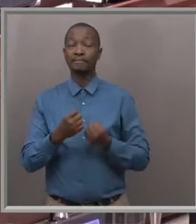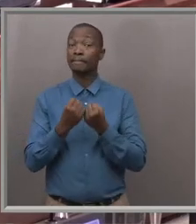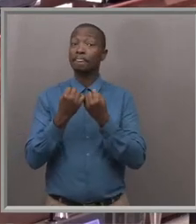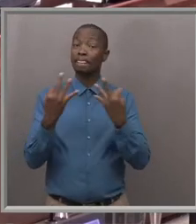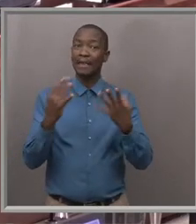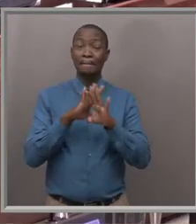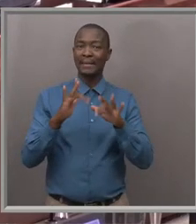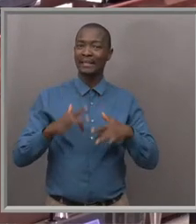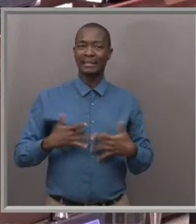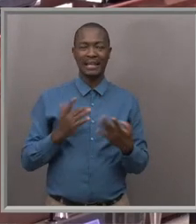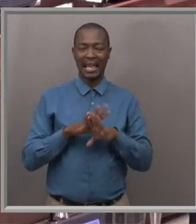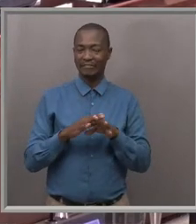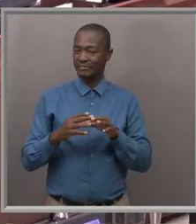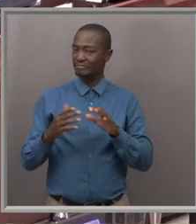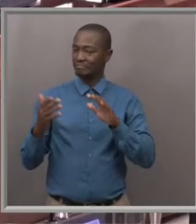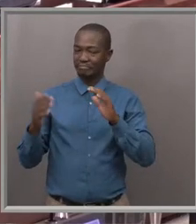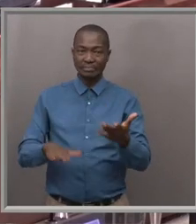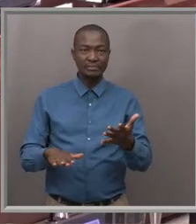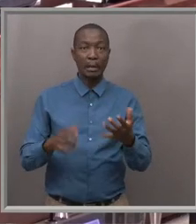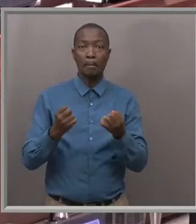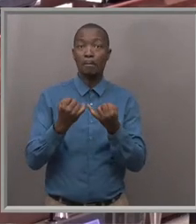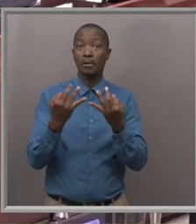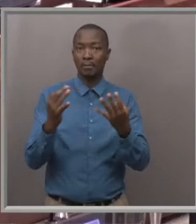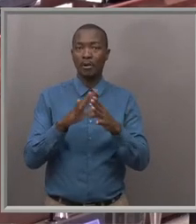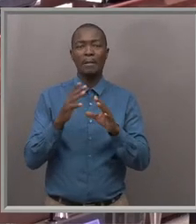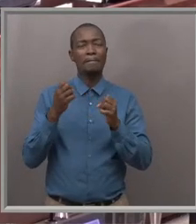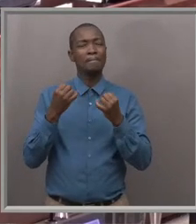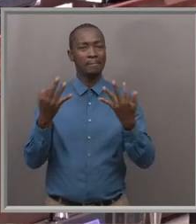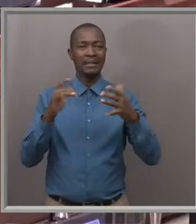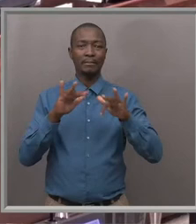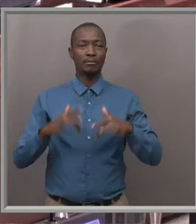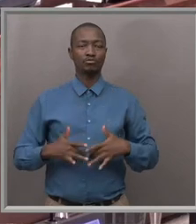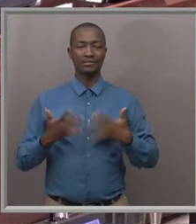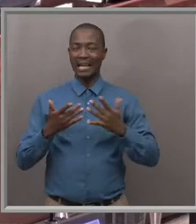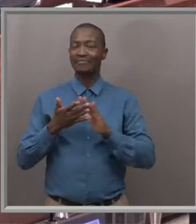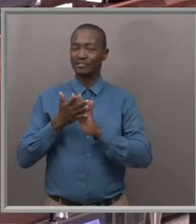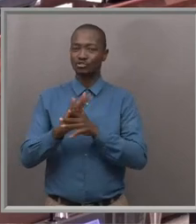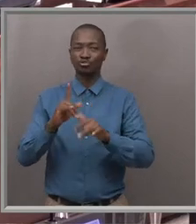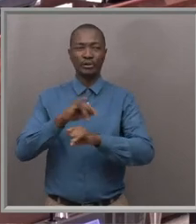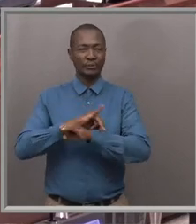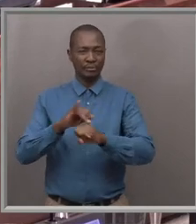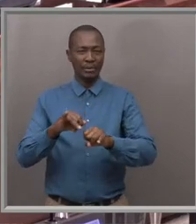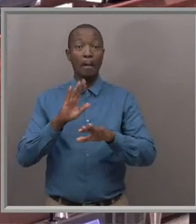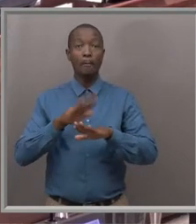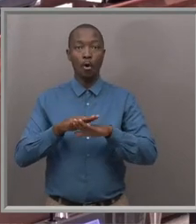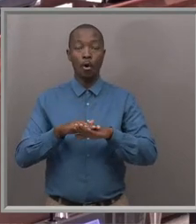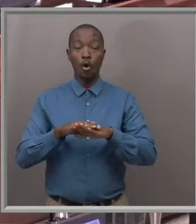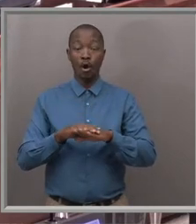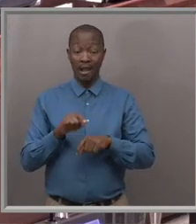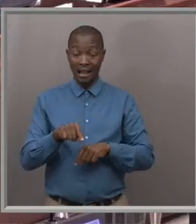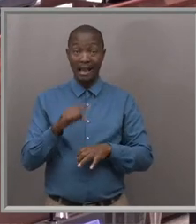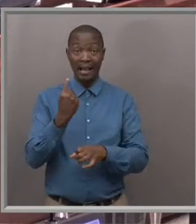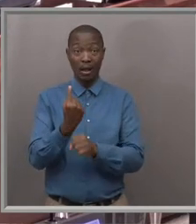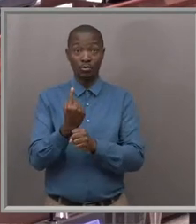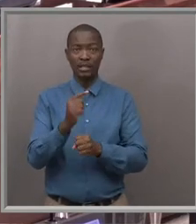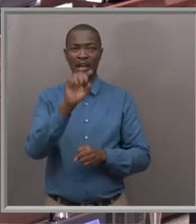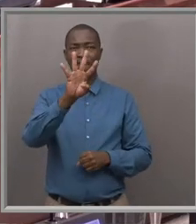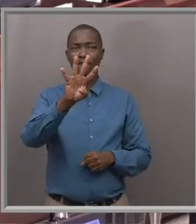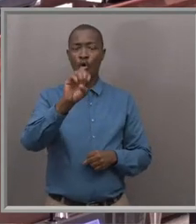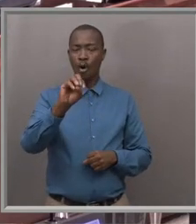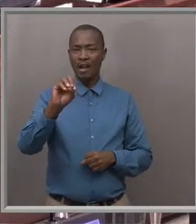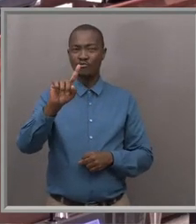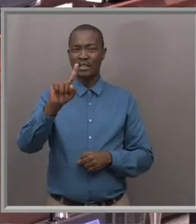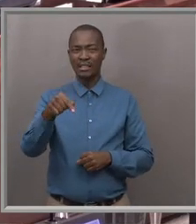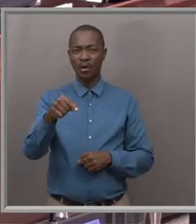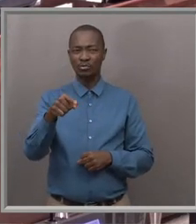lost, and many livelihoods have been destroyed. In Gauteng province alone, over 400,000 people